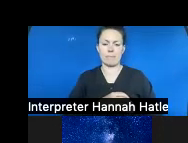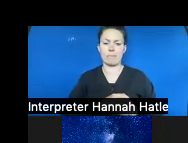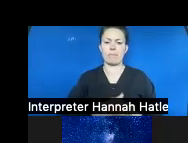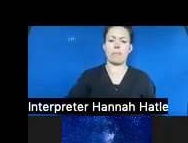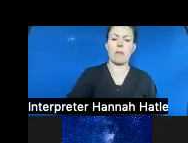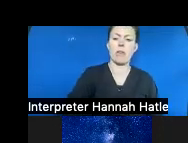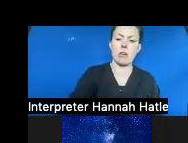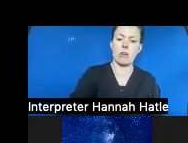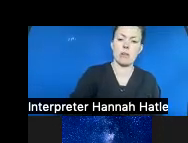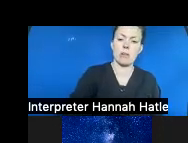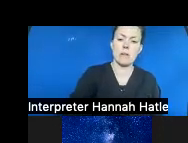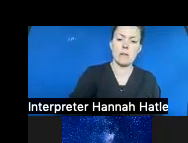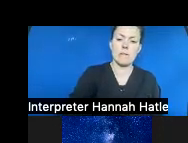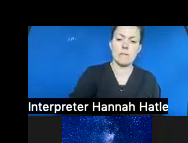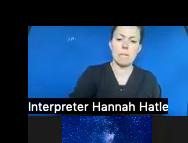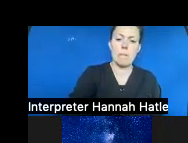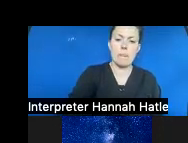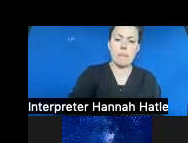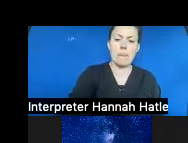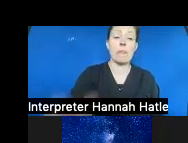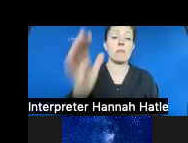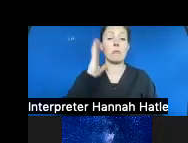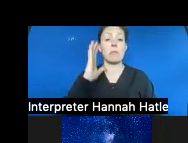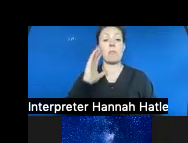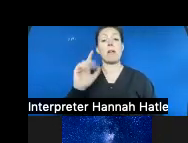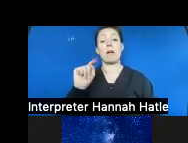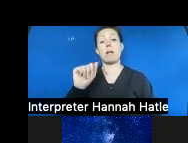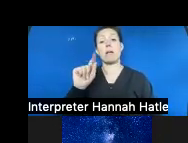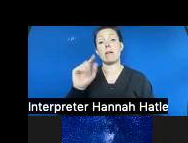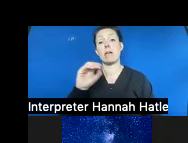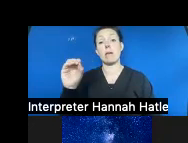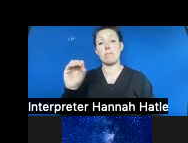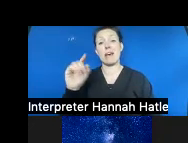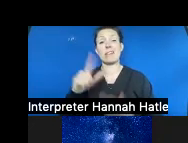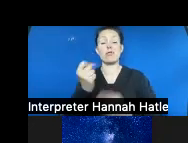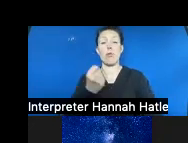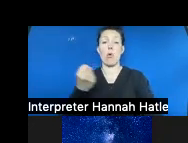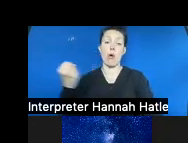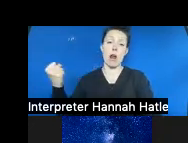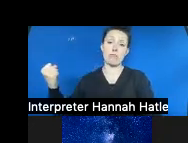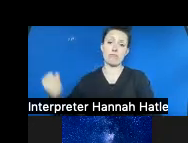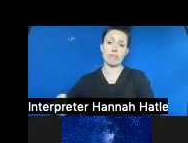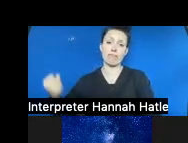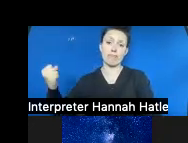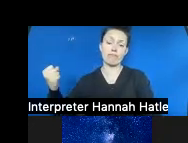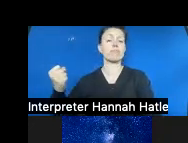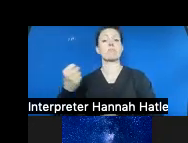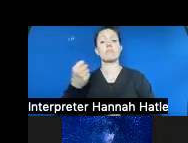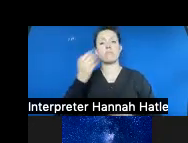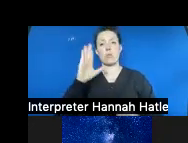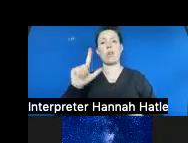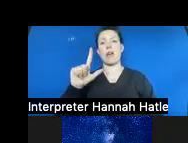was tattoos and brands that a seller, a trafficker, would have their insignia. They'd have their